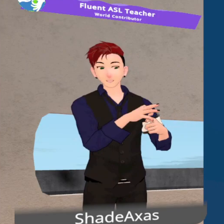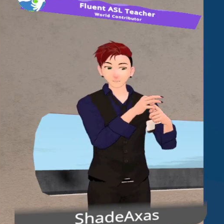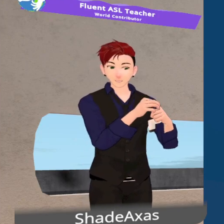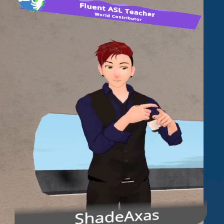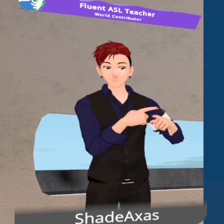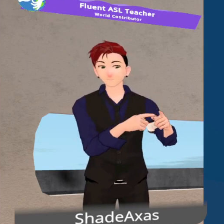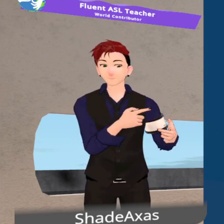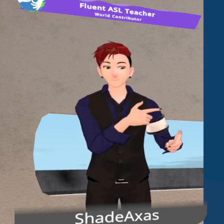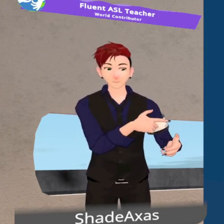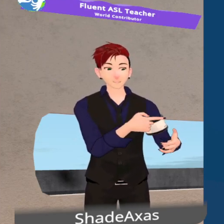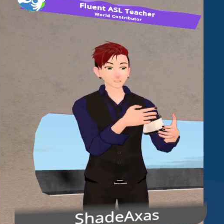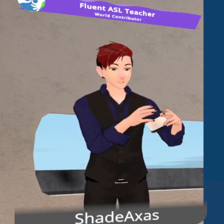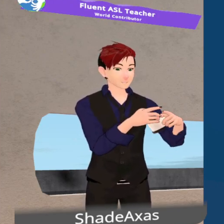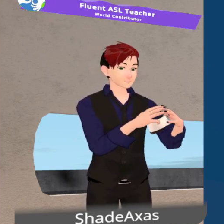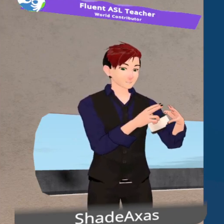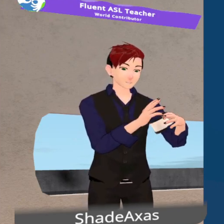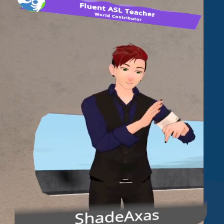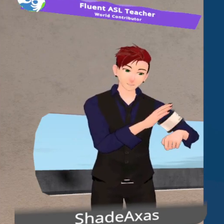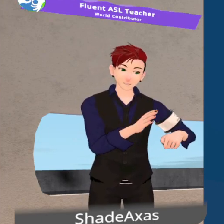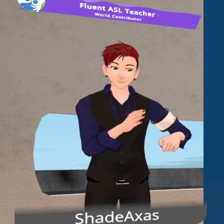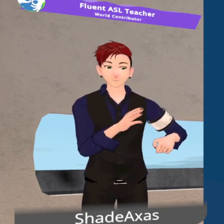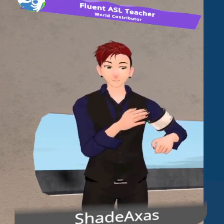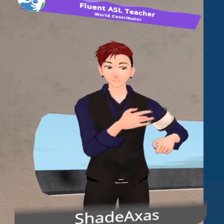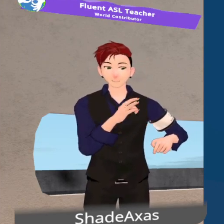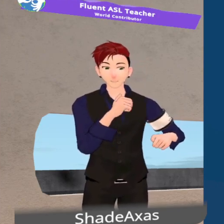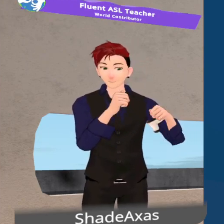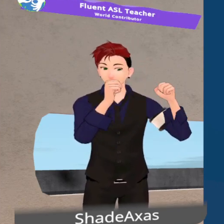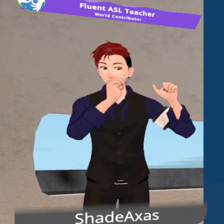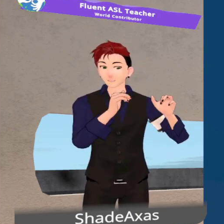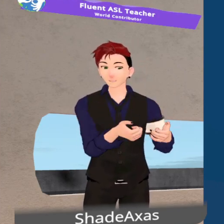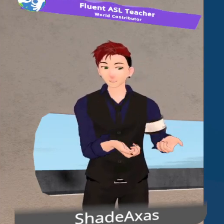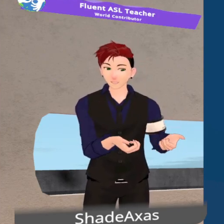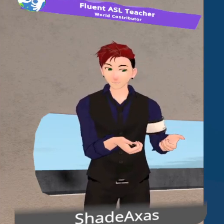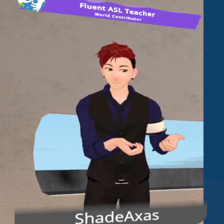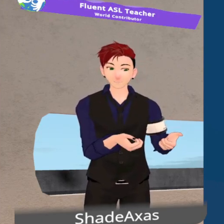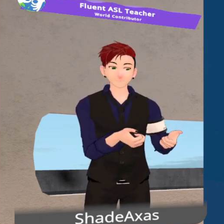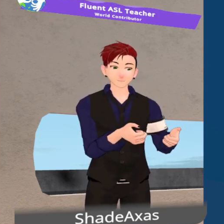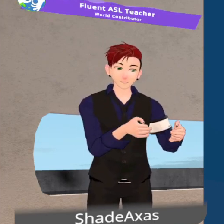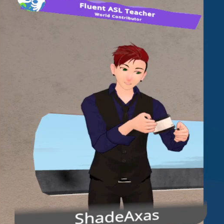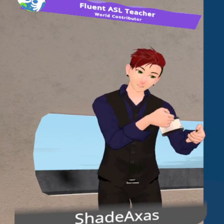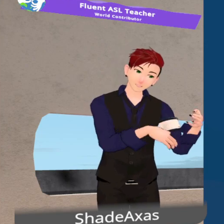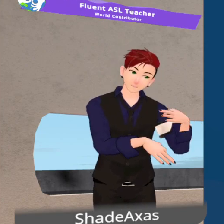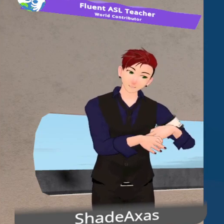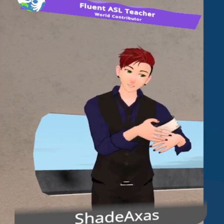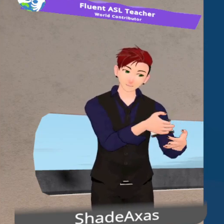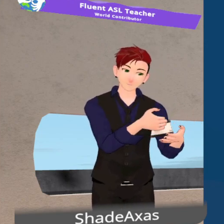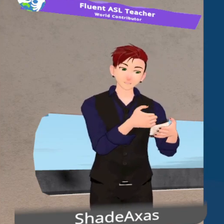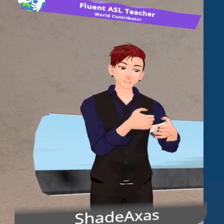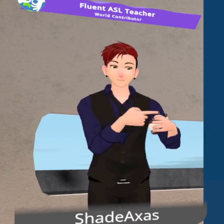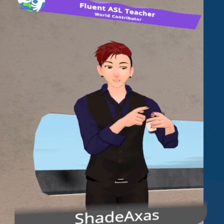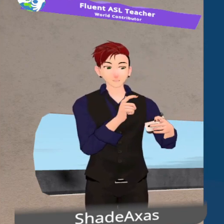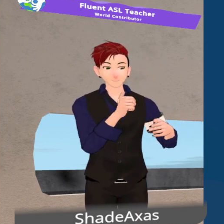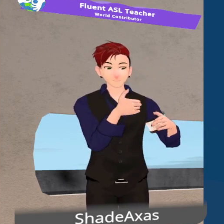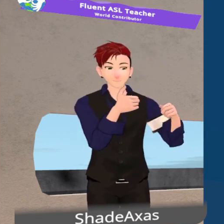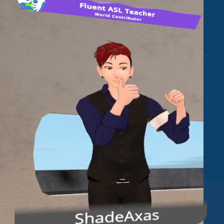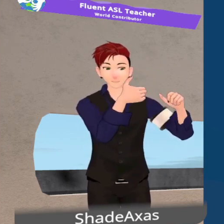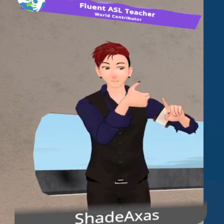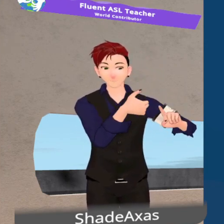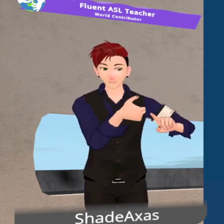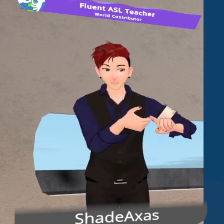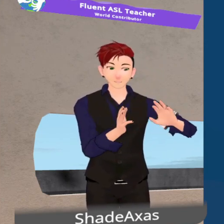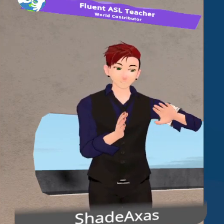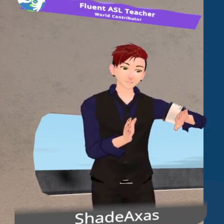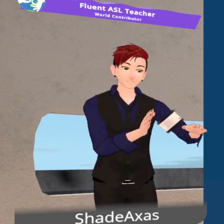is our exception, but he also is very, very busy and typically doesn't teach classes. He can sub and help out, but he